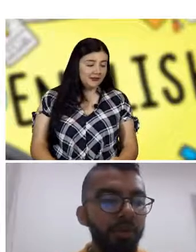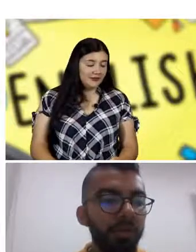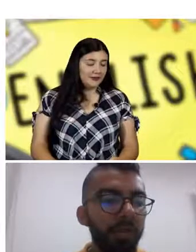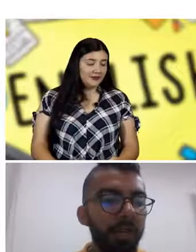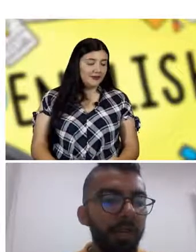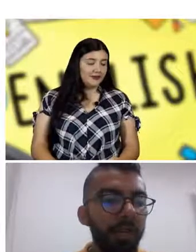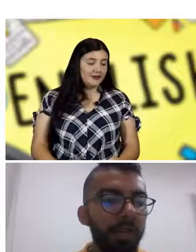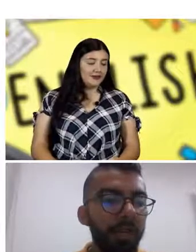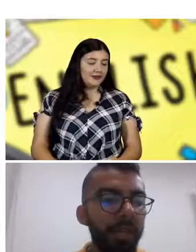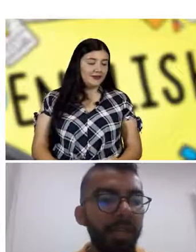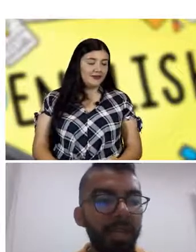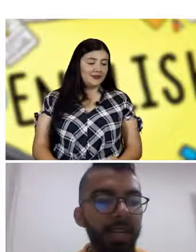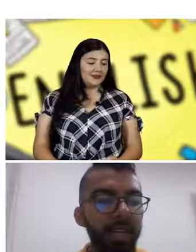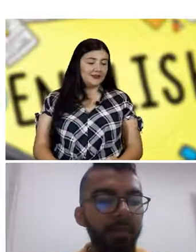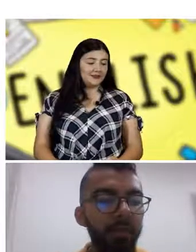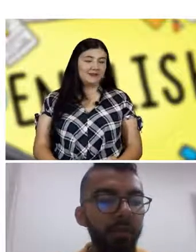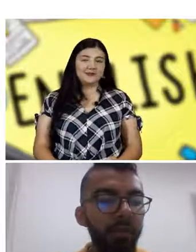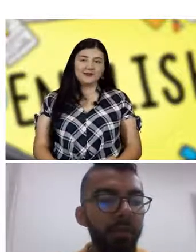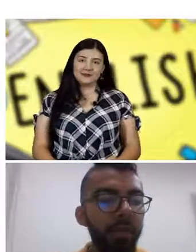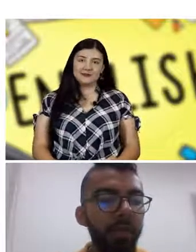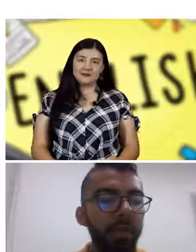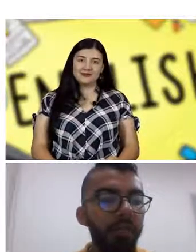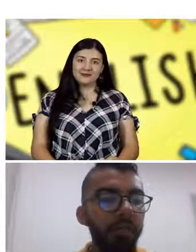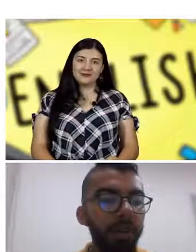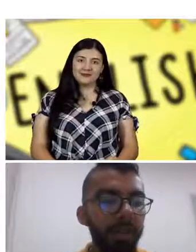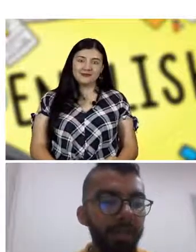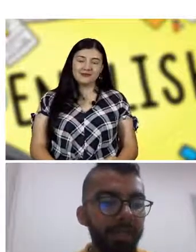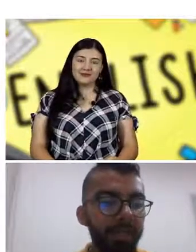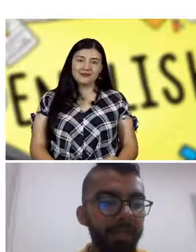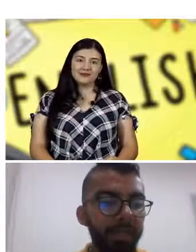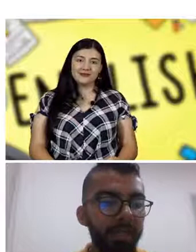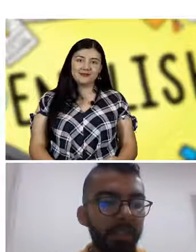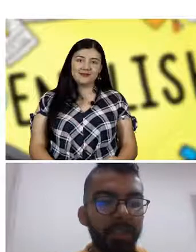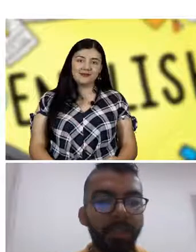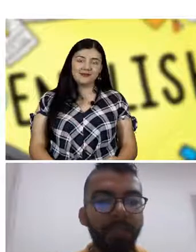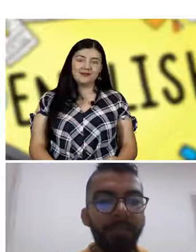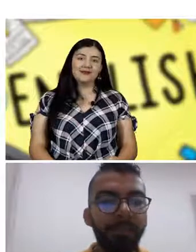nose, and then he wrote forehead.